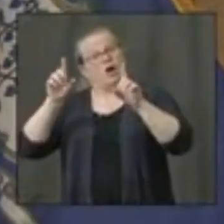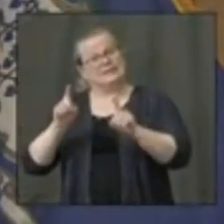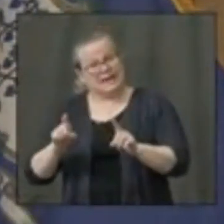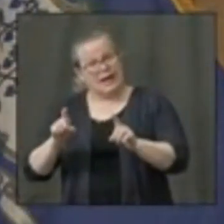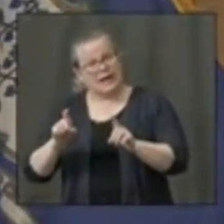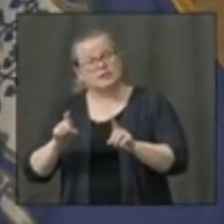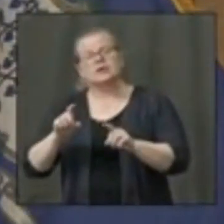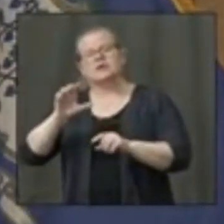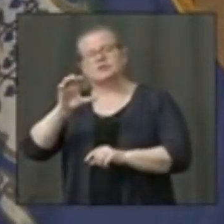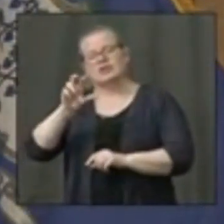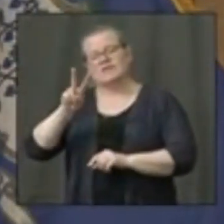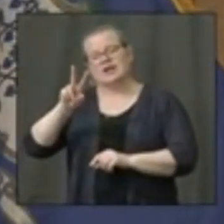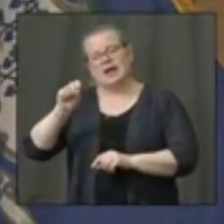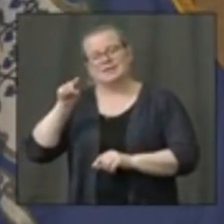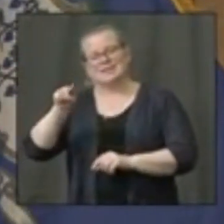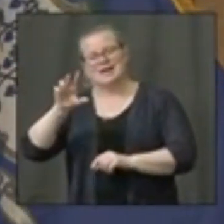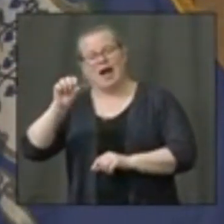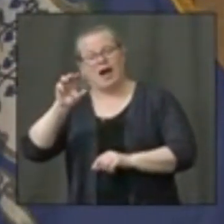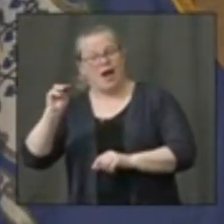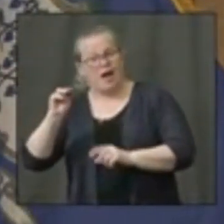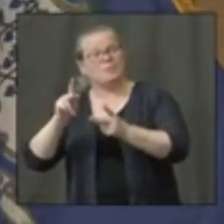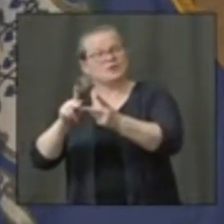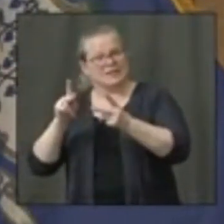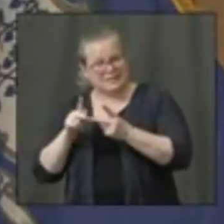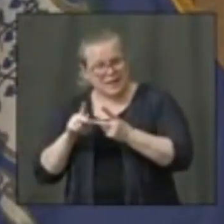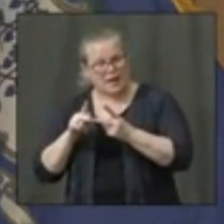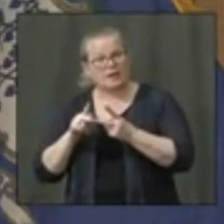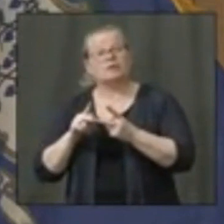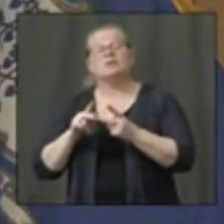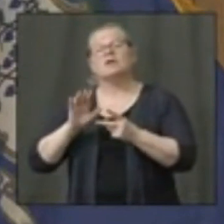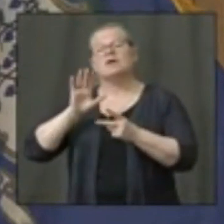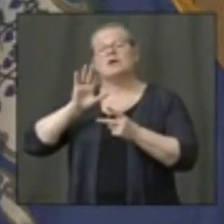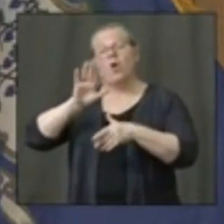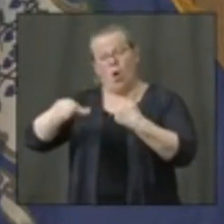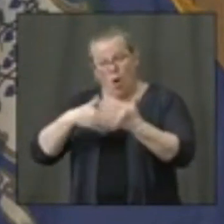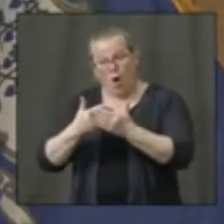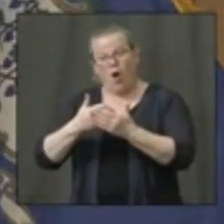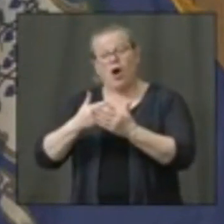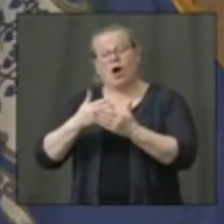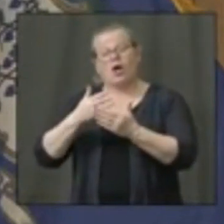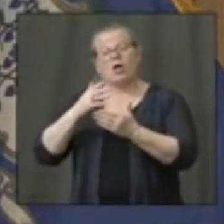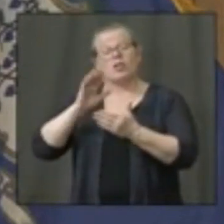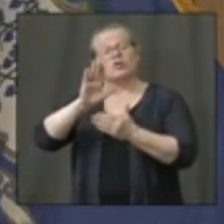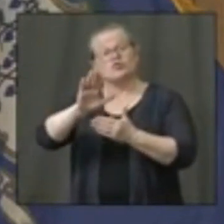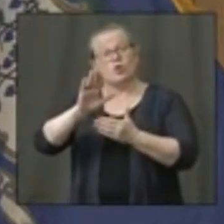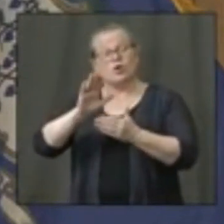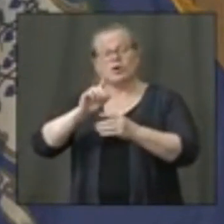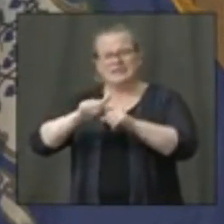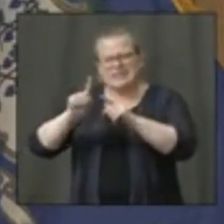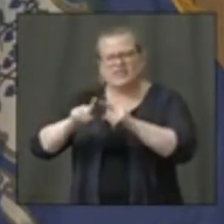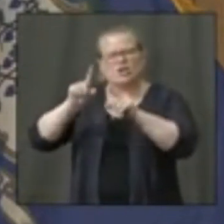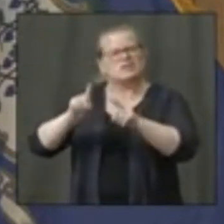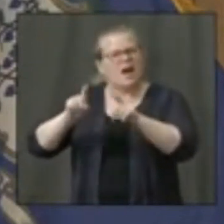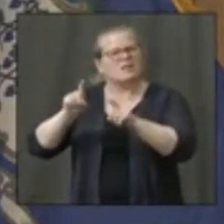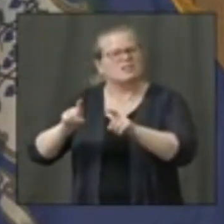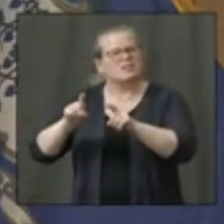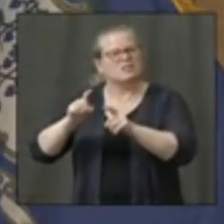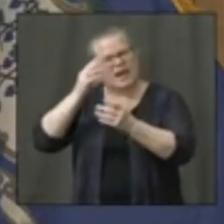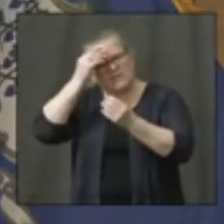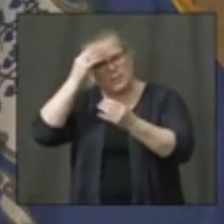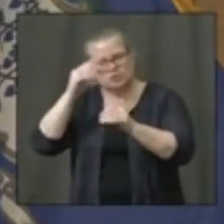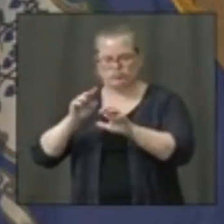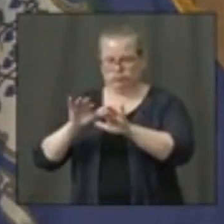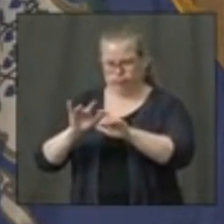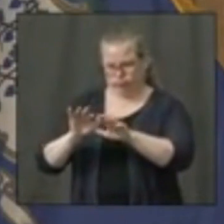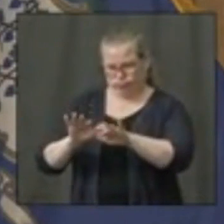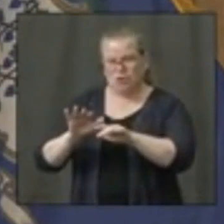there and see what that you'll remotely put in all your different test cases, and they'll determine